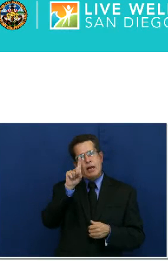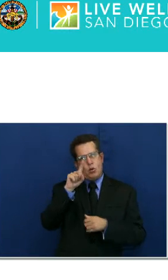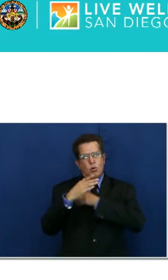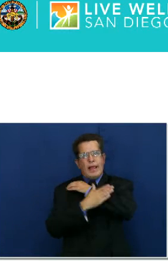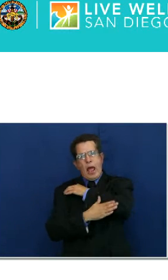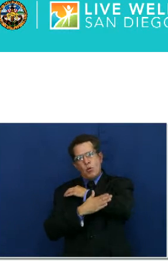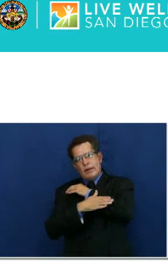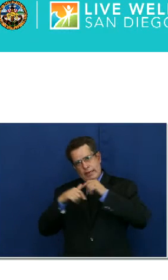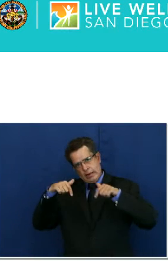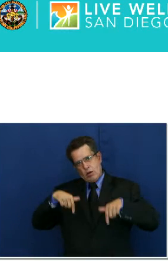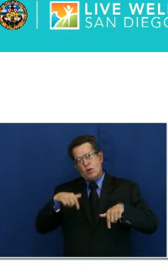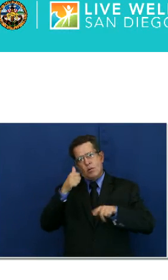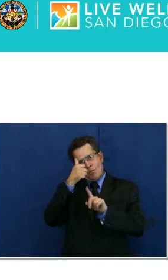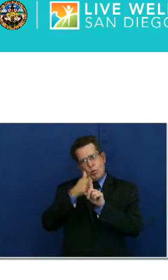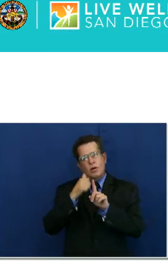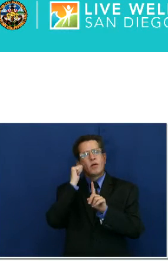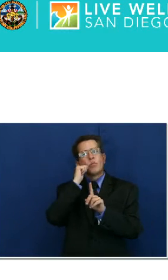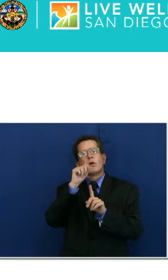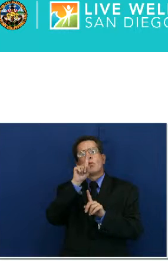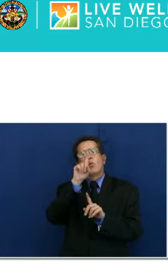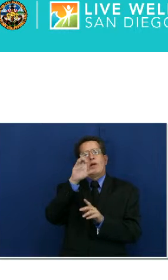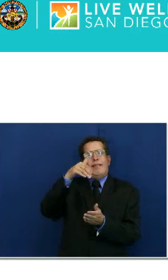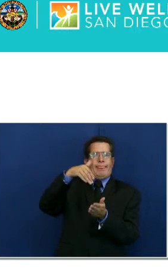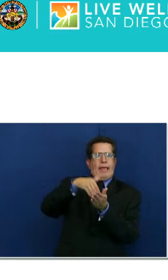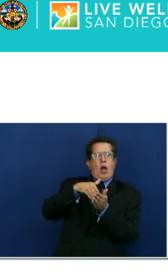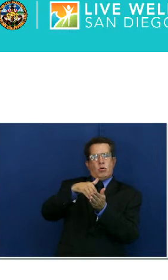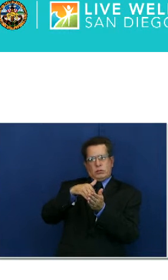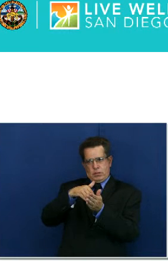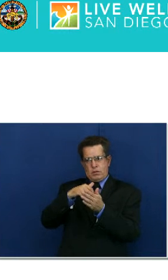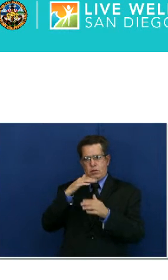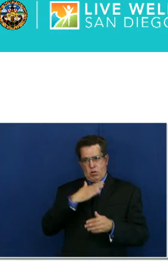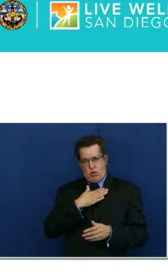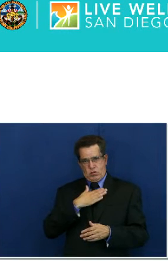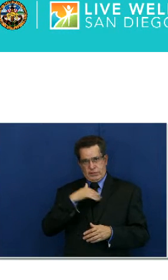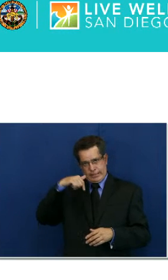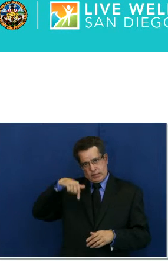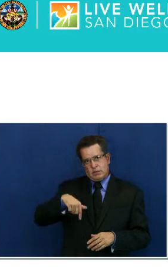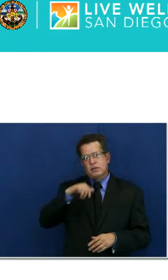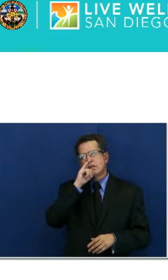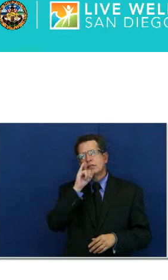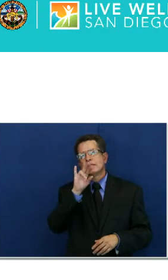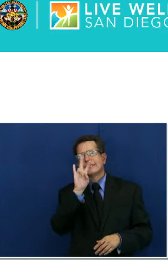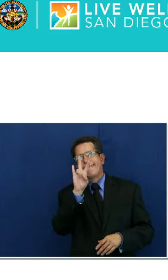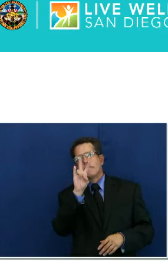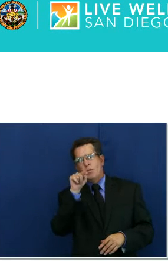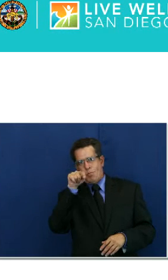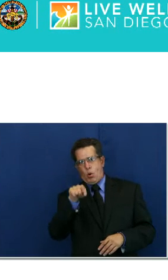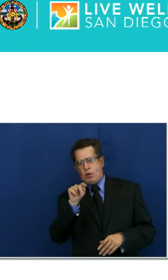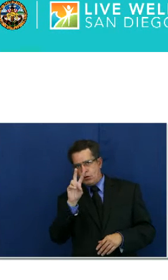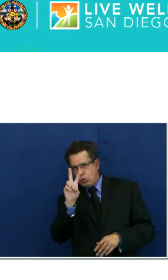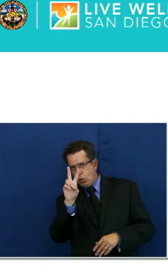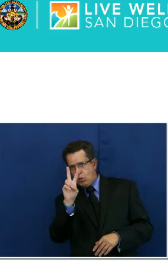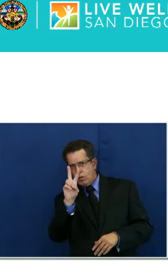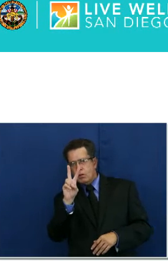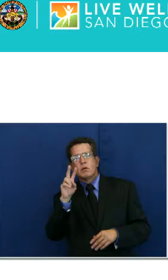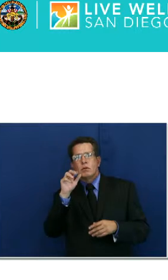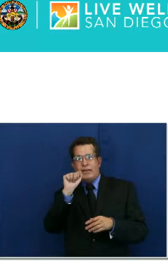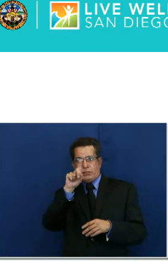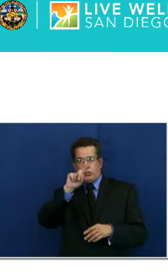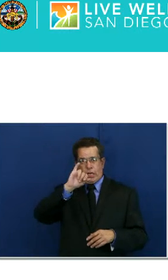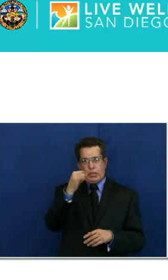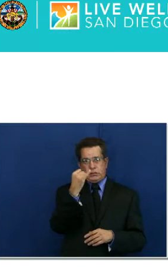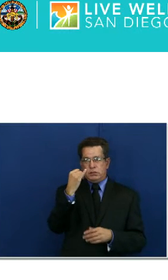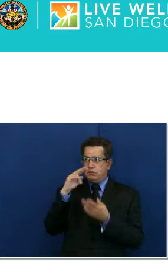cases per day per 100,000 population was 7.2, and the adjusted case